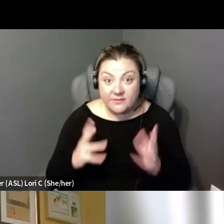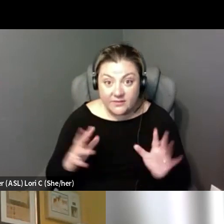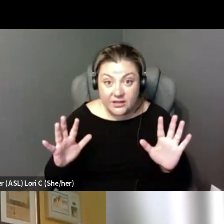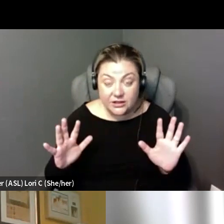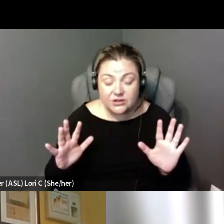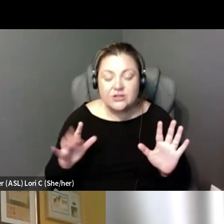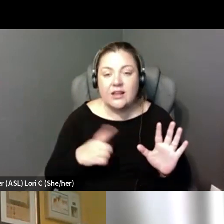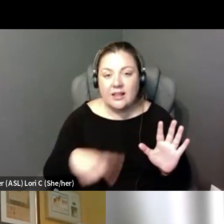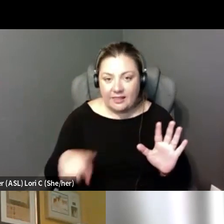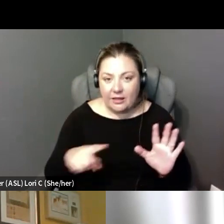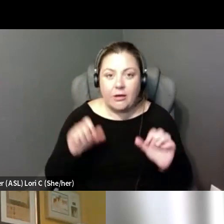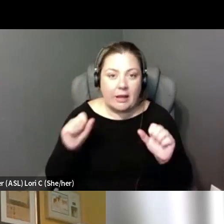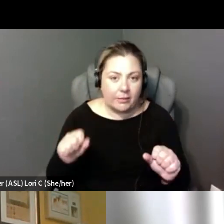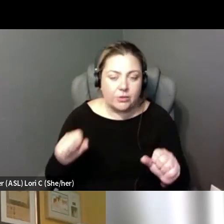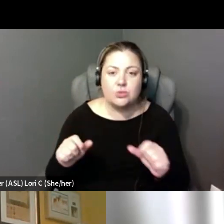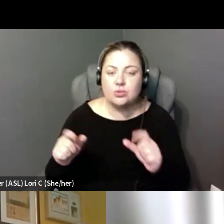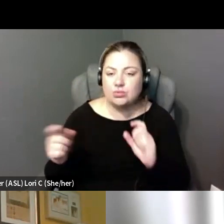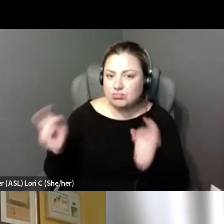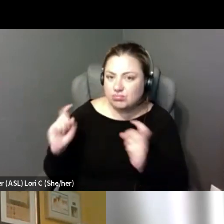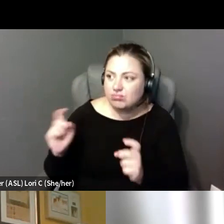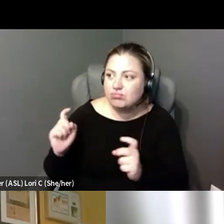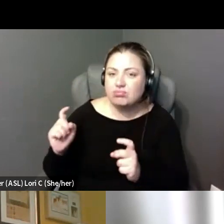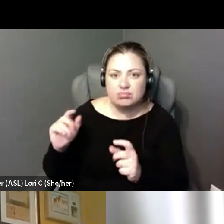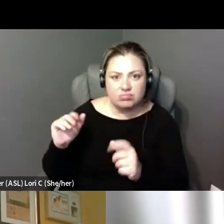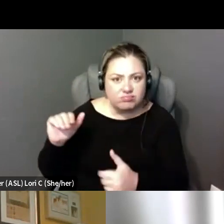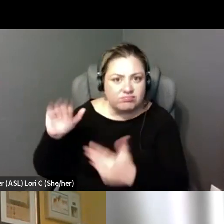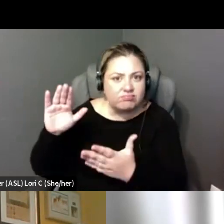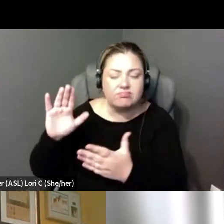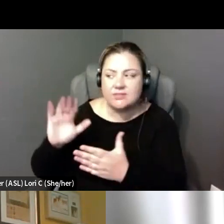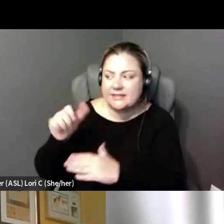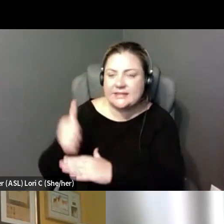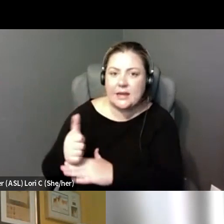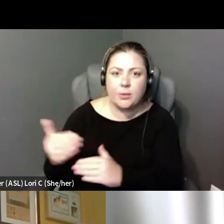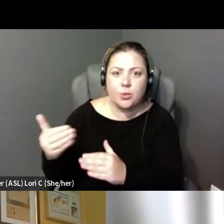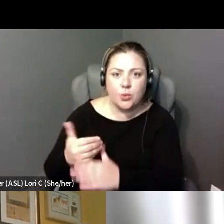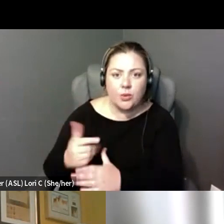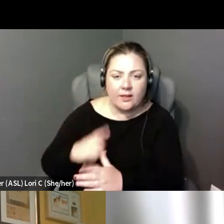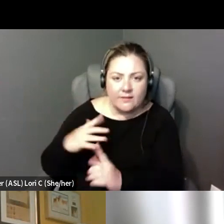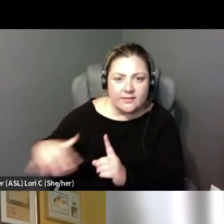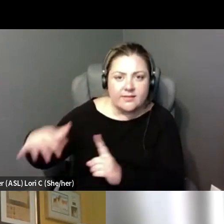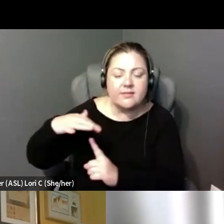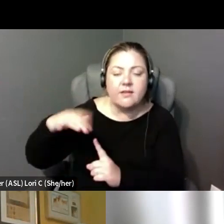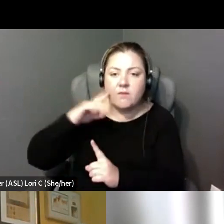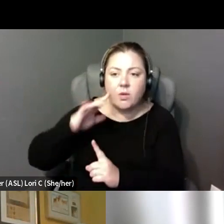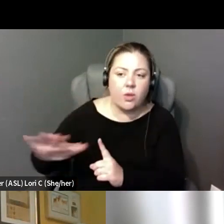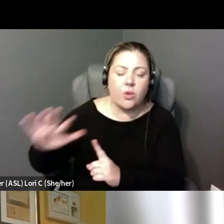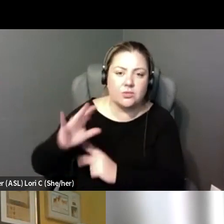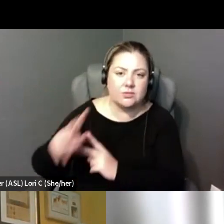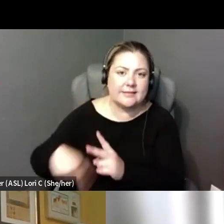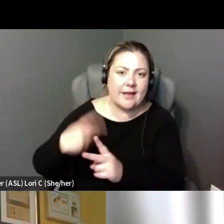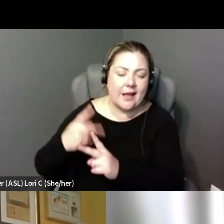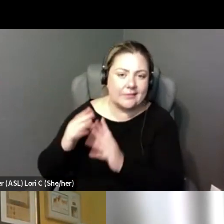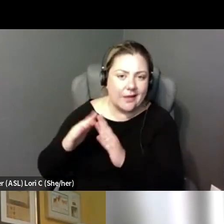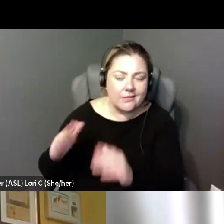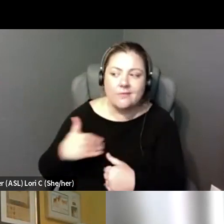conditions and creating conditions for that type of housing to deliver better